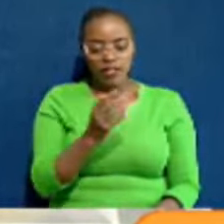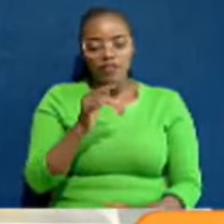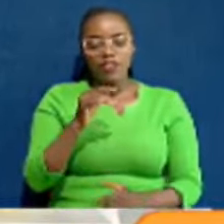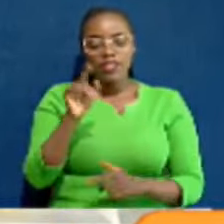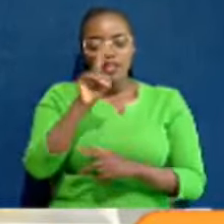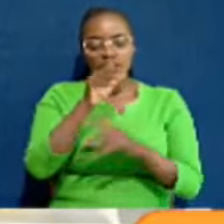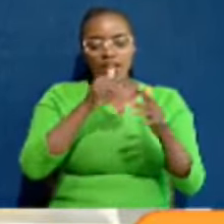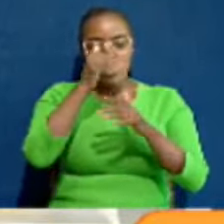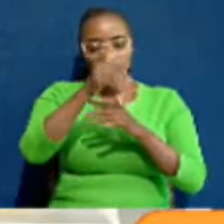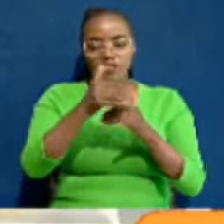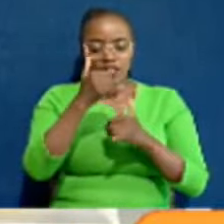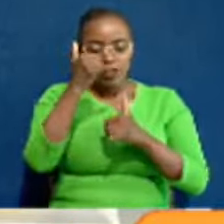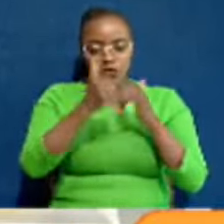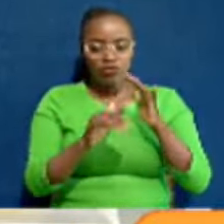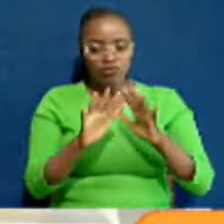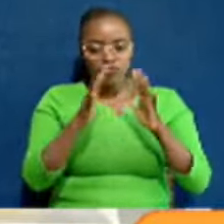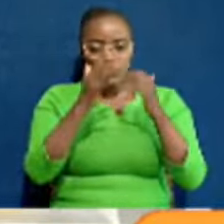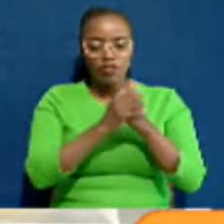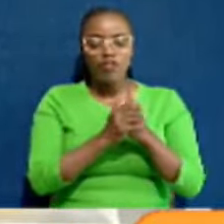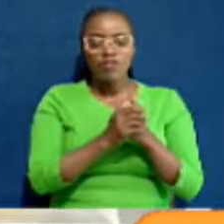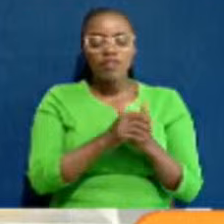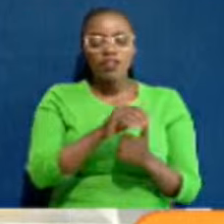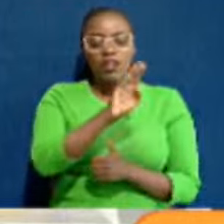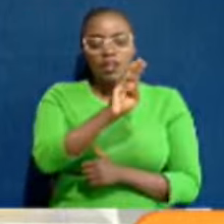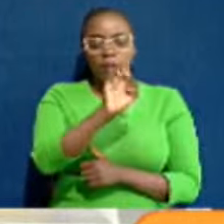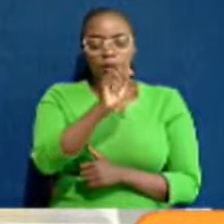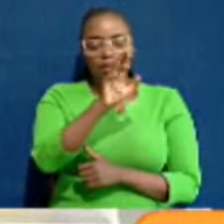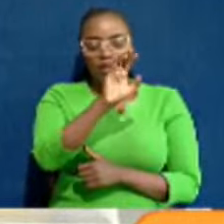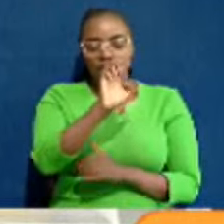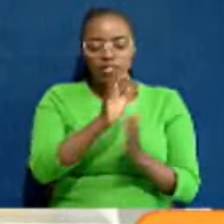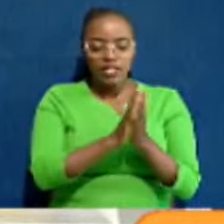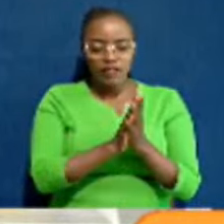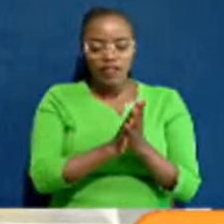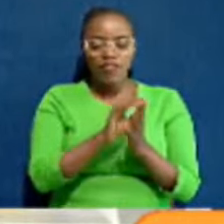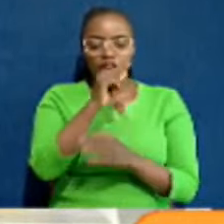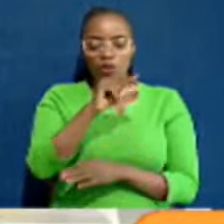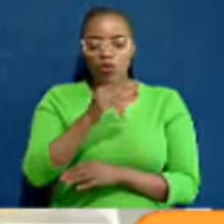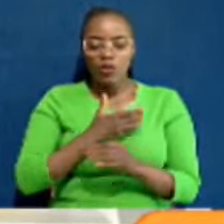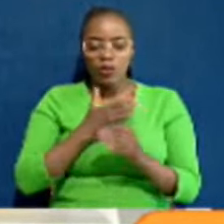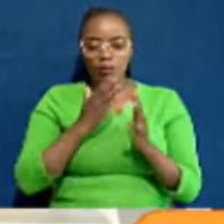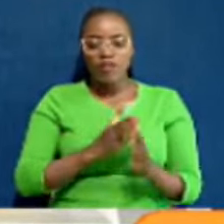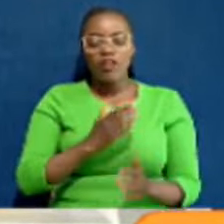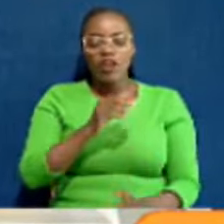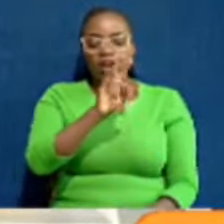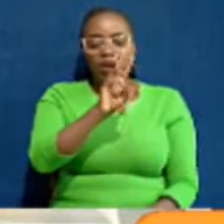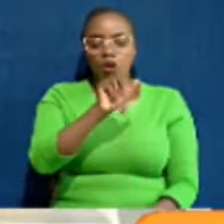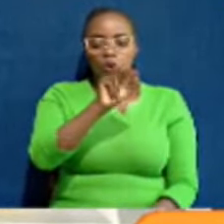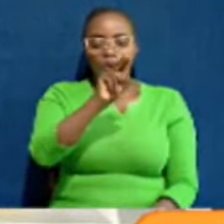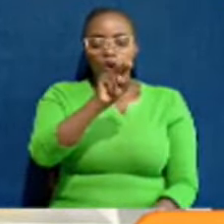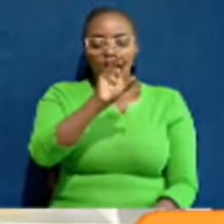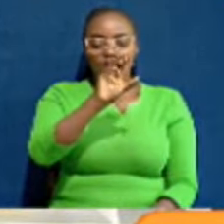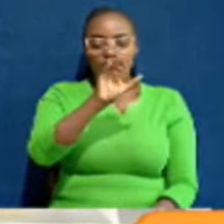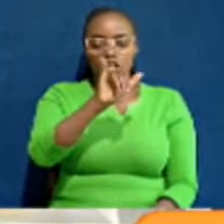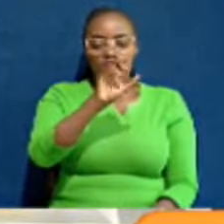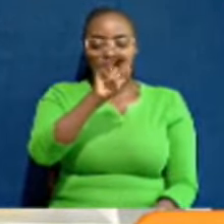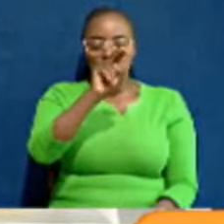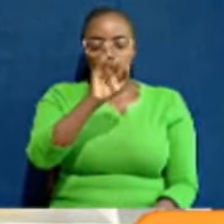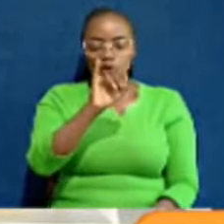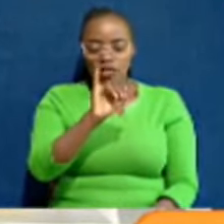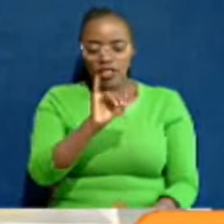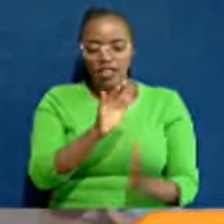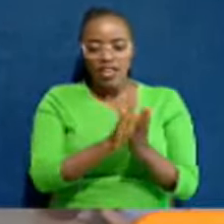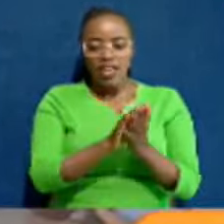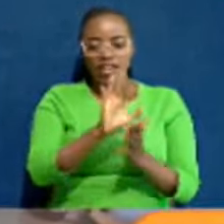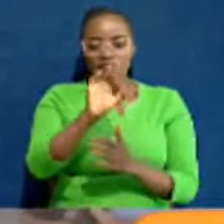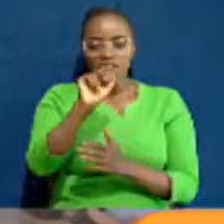Games in Paris. Led by double gold medalist Beatrice Chebet and fellow gold medalists Emmanuel Wanyonyi and Faith Kiplagat, the